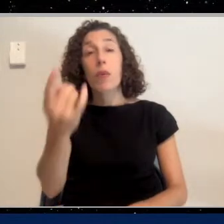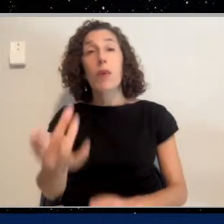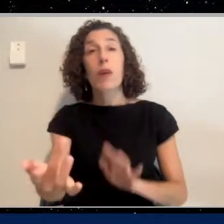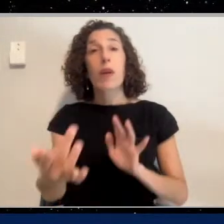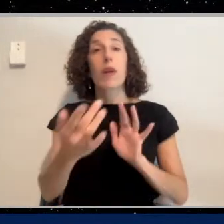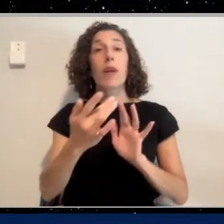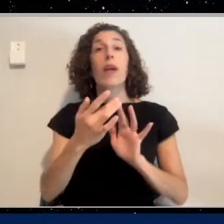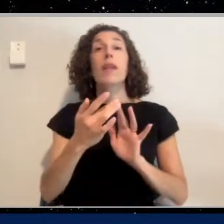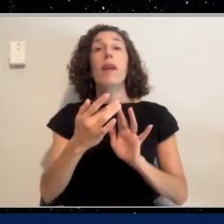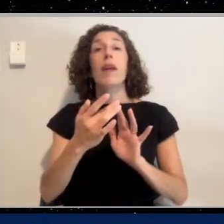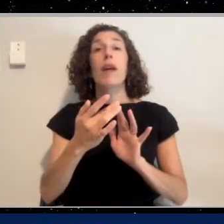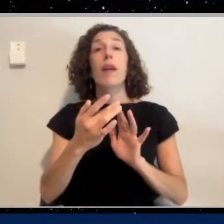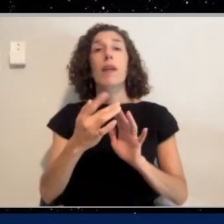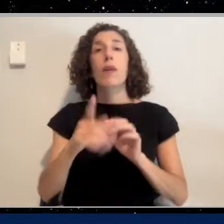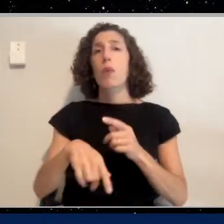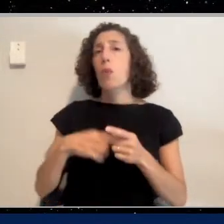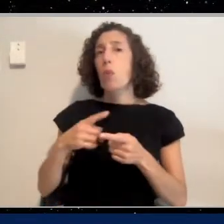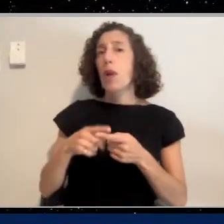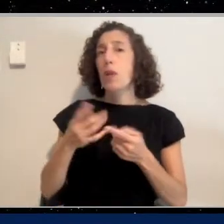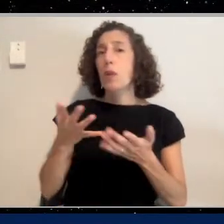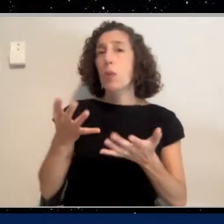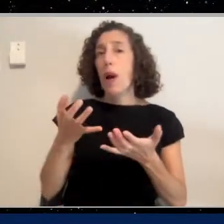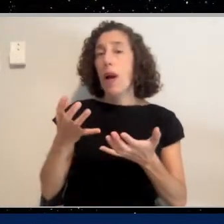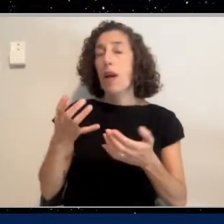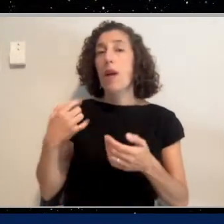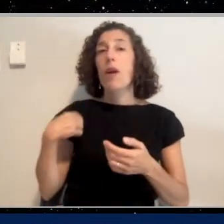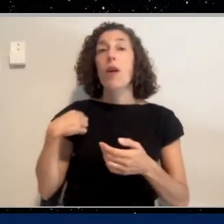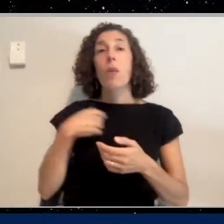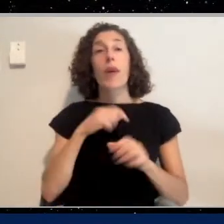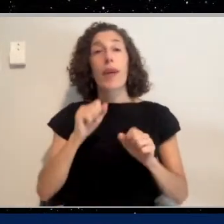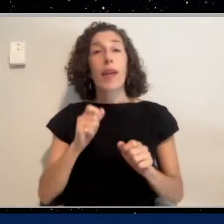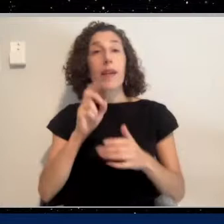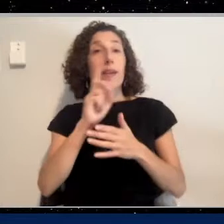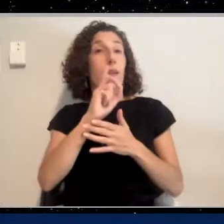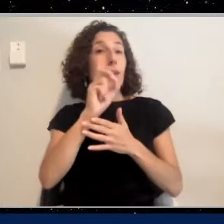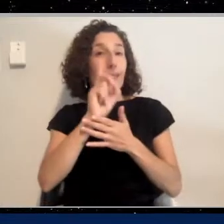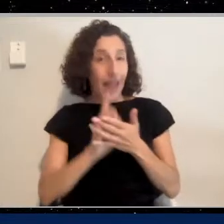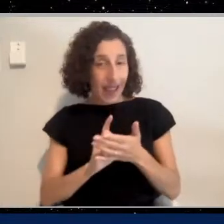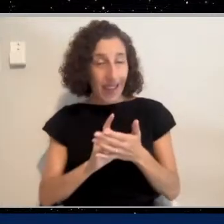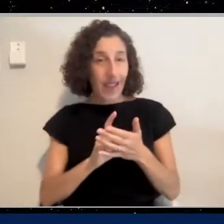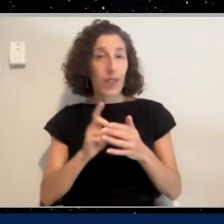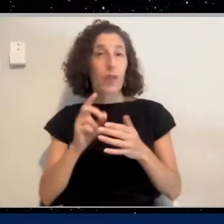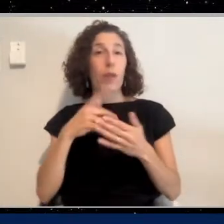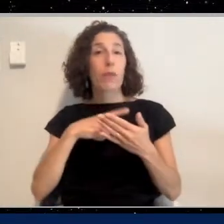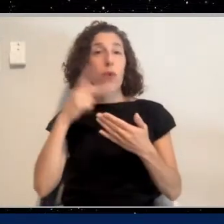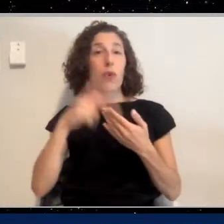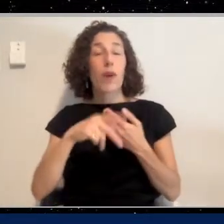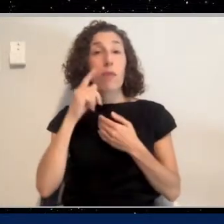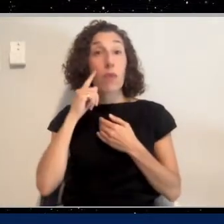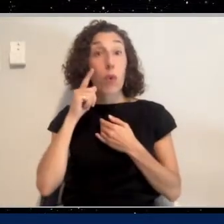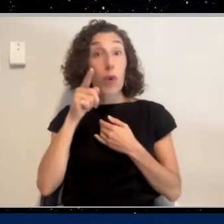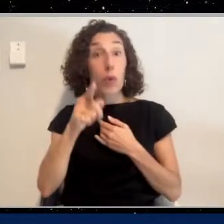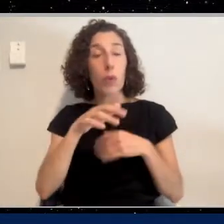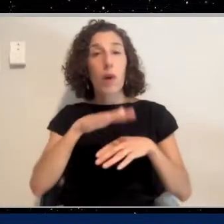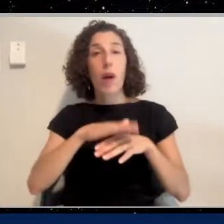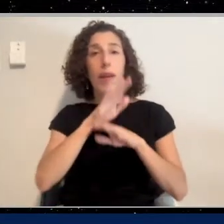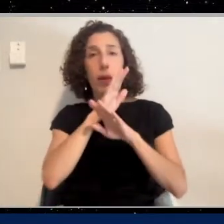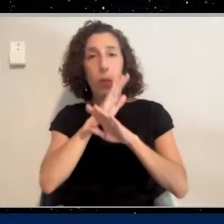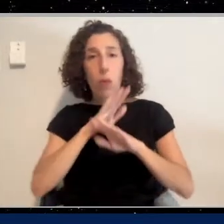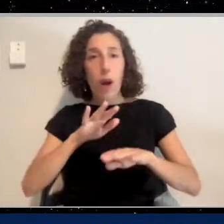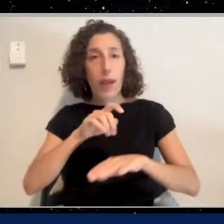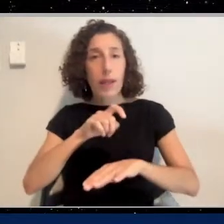on what you would like to experience at the museum. Gotcha. I